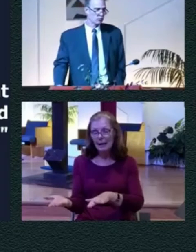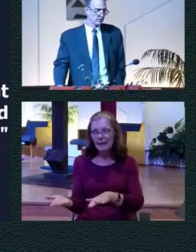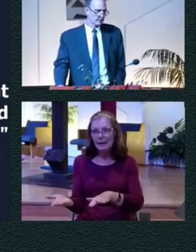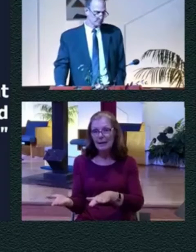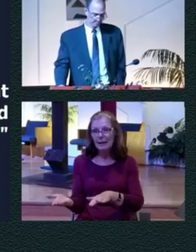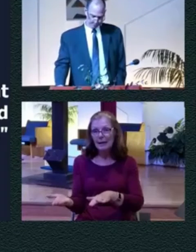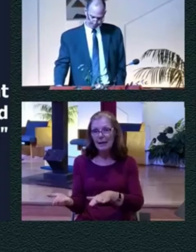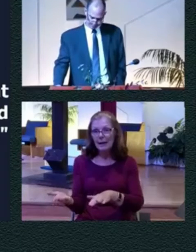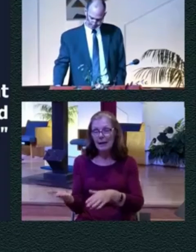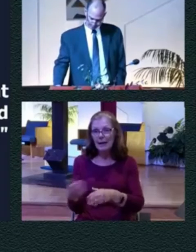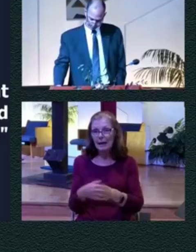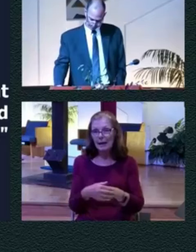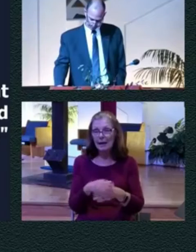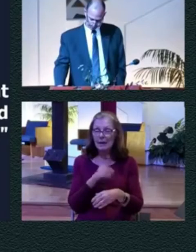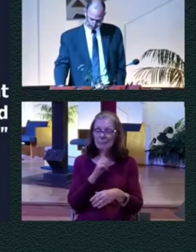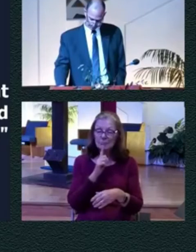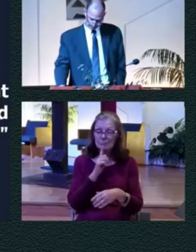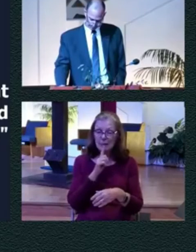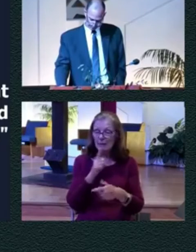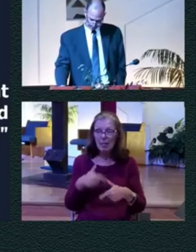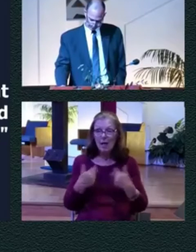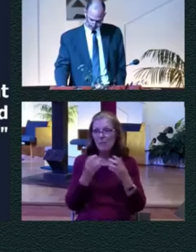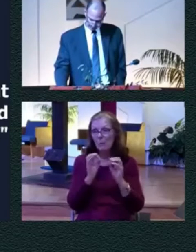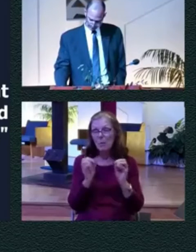no more.